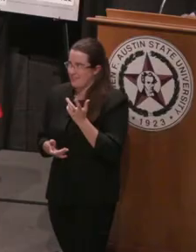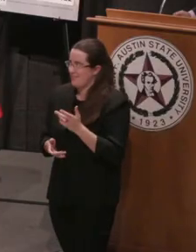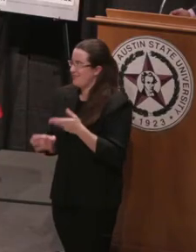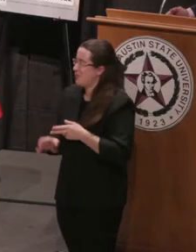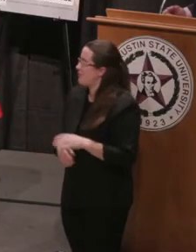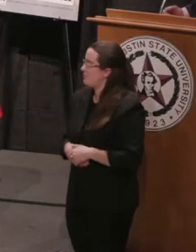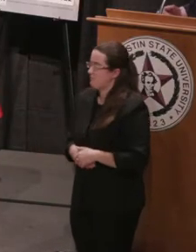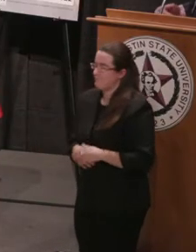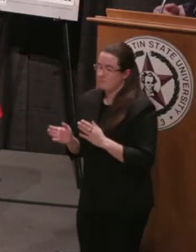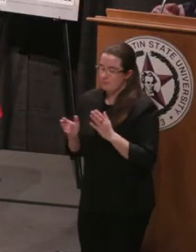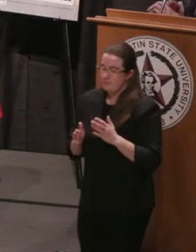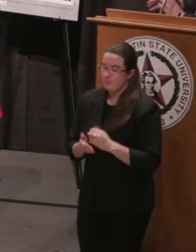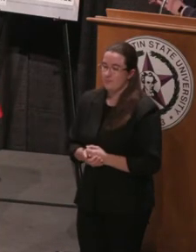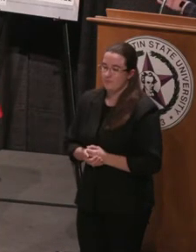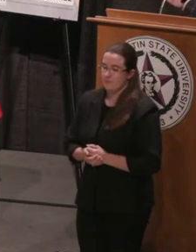Yeah. All right. So